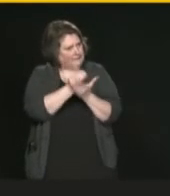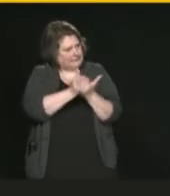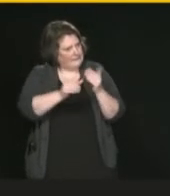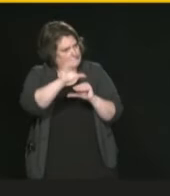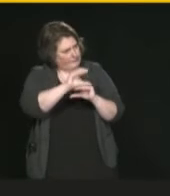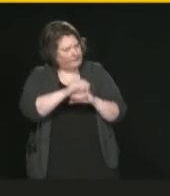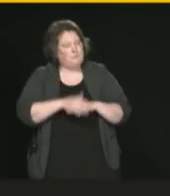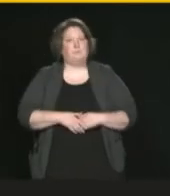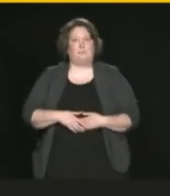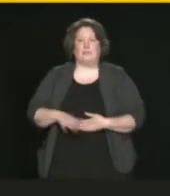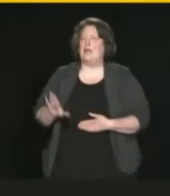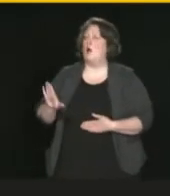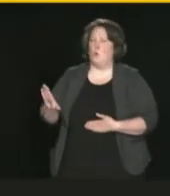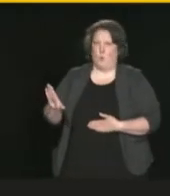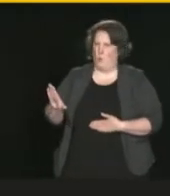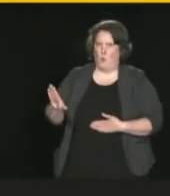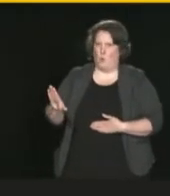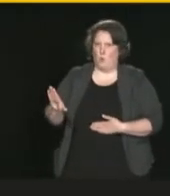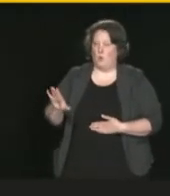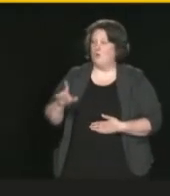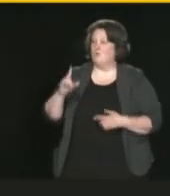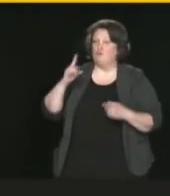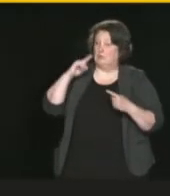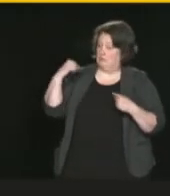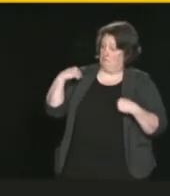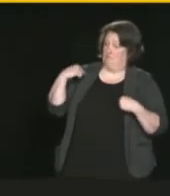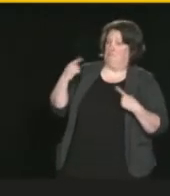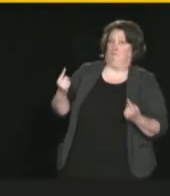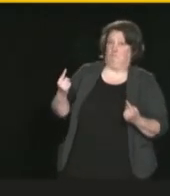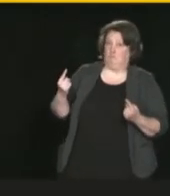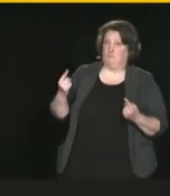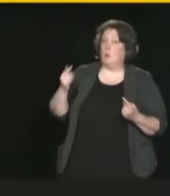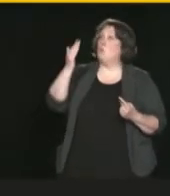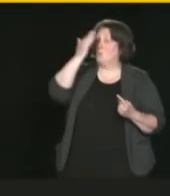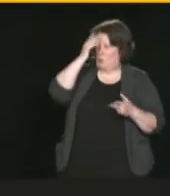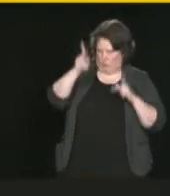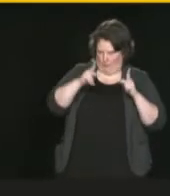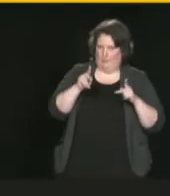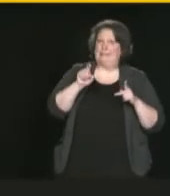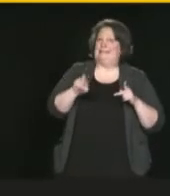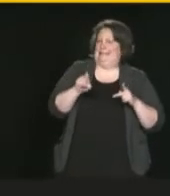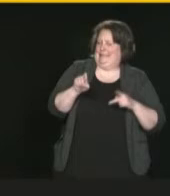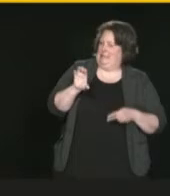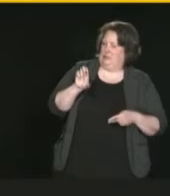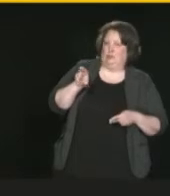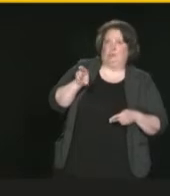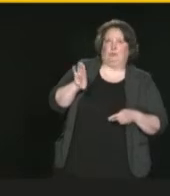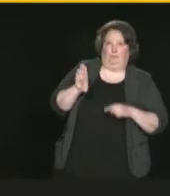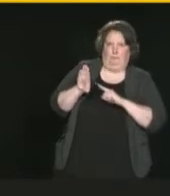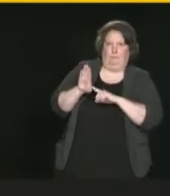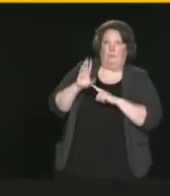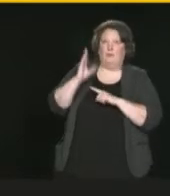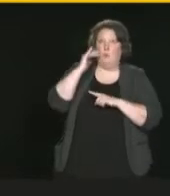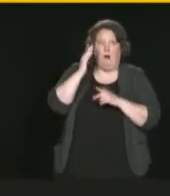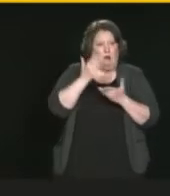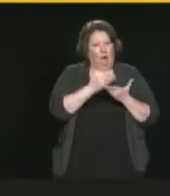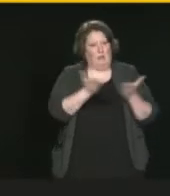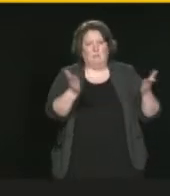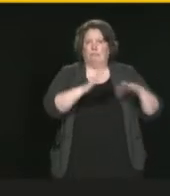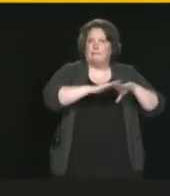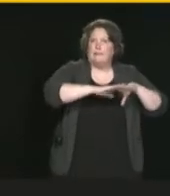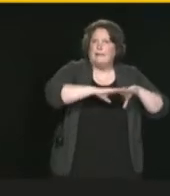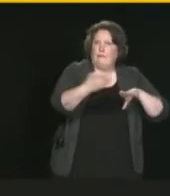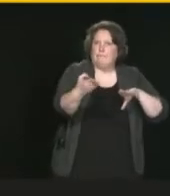the outset, we knew that people needed the CERB. They had lost their jobs.